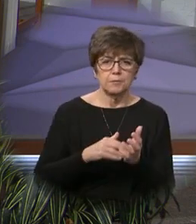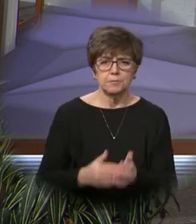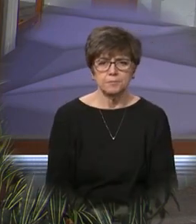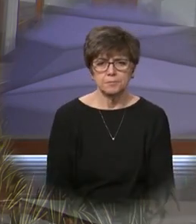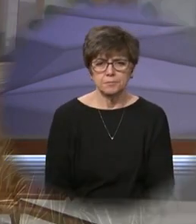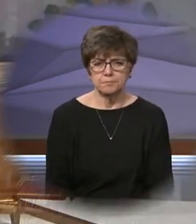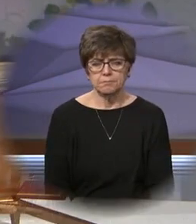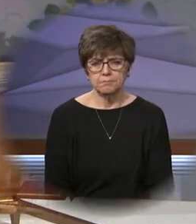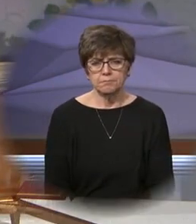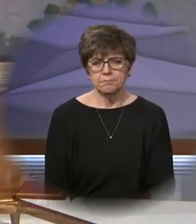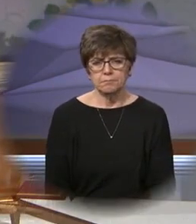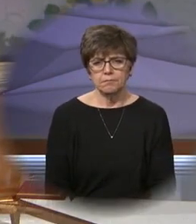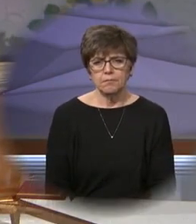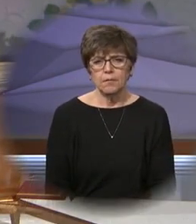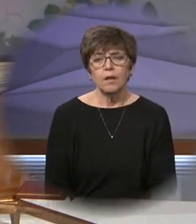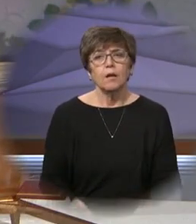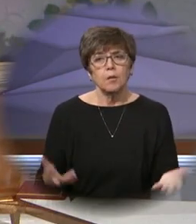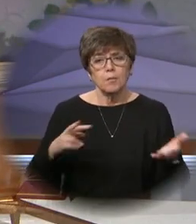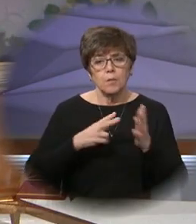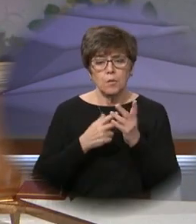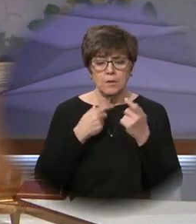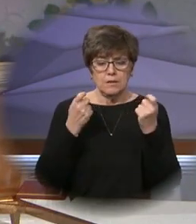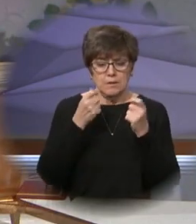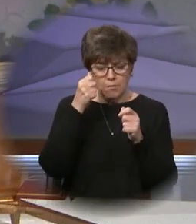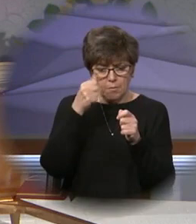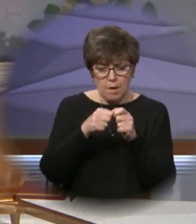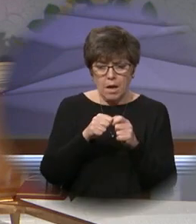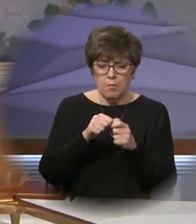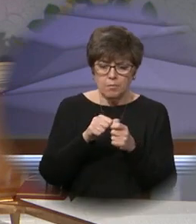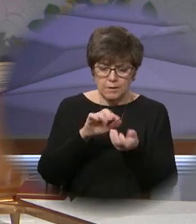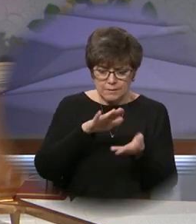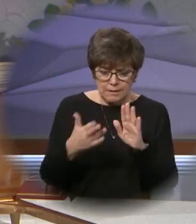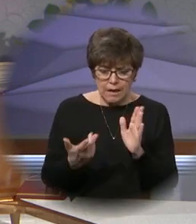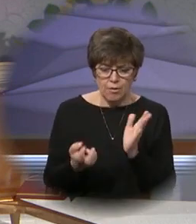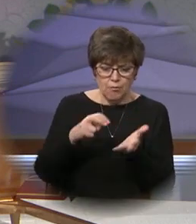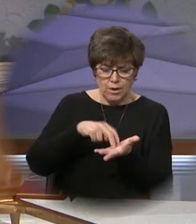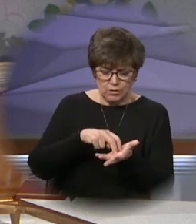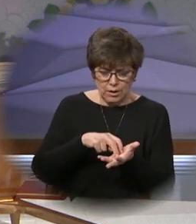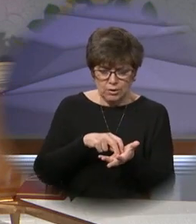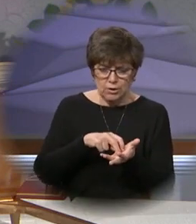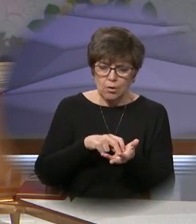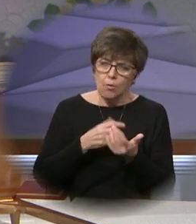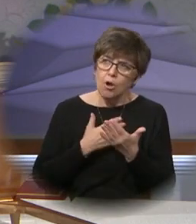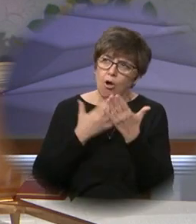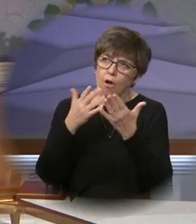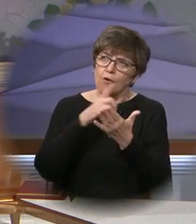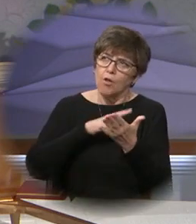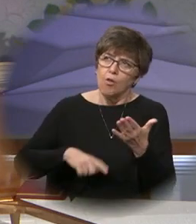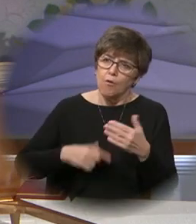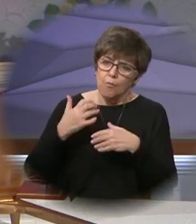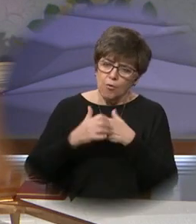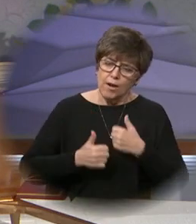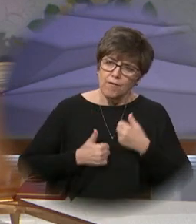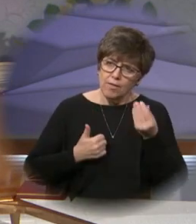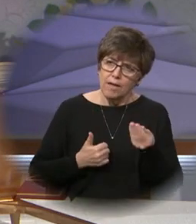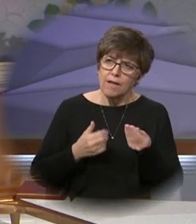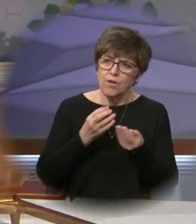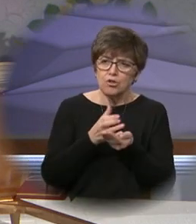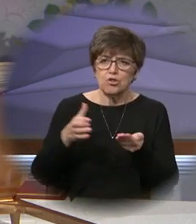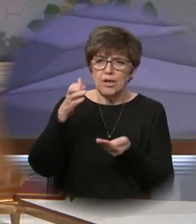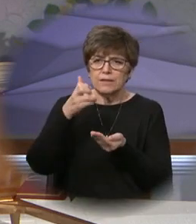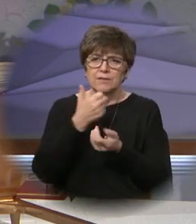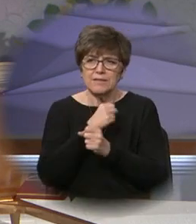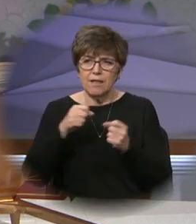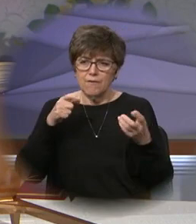again. Therefore, as we celebrate the memorial of his death and resurrection, we offer you, Lord, the bread of life and the chalice